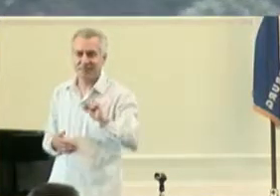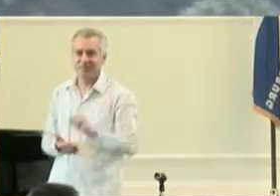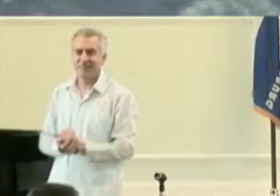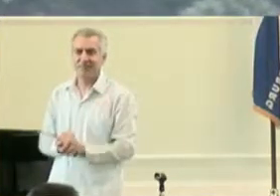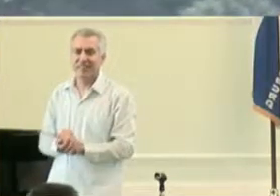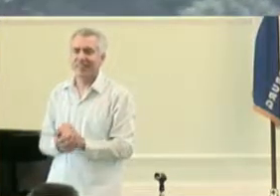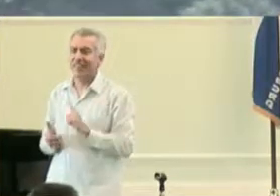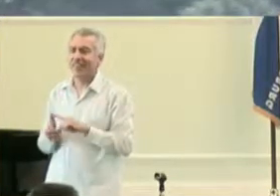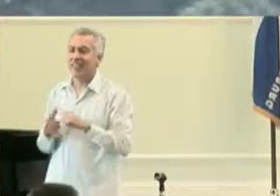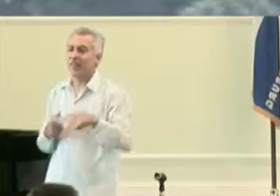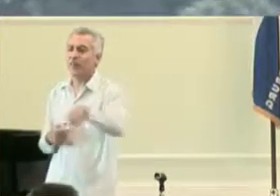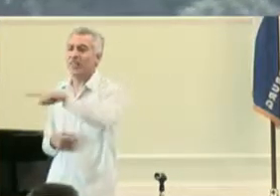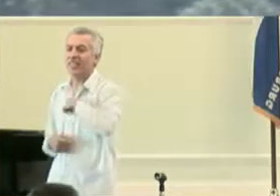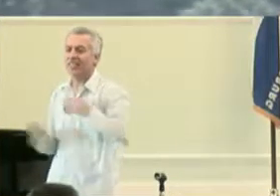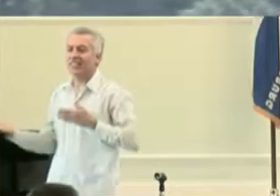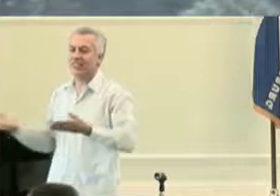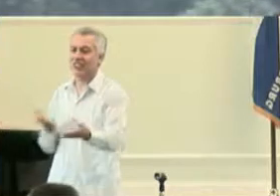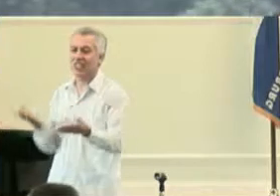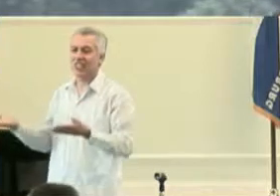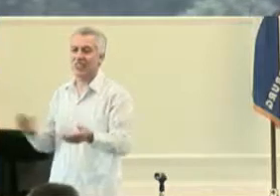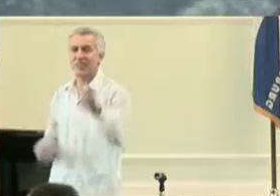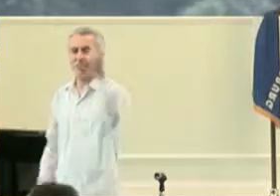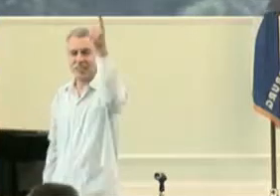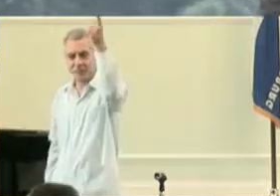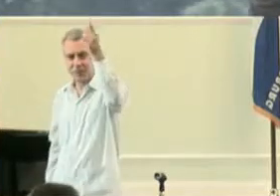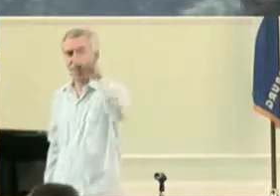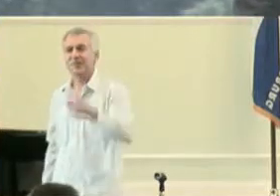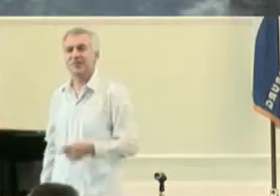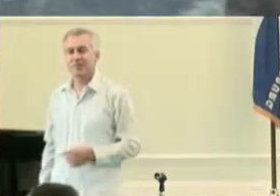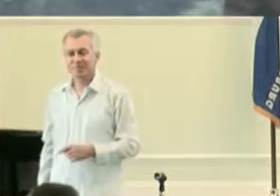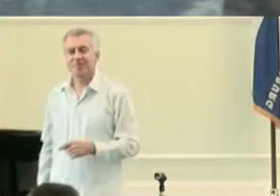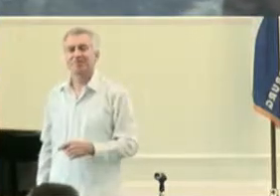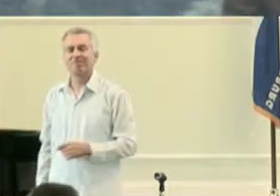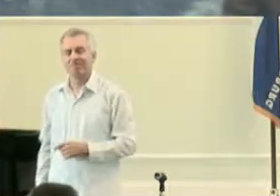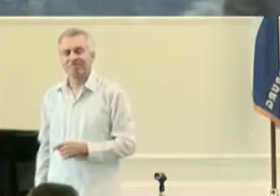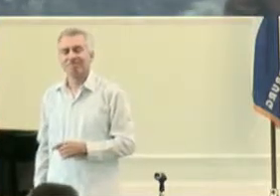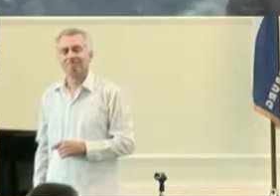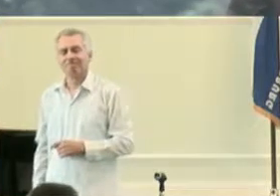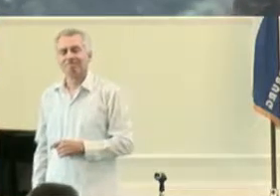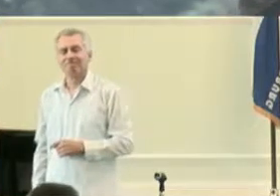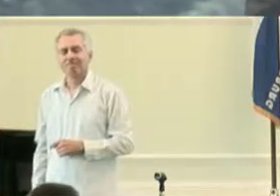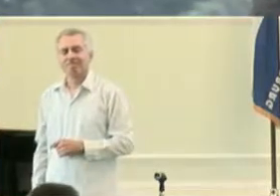him, be involved in some kind of service.